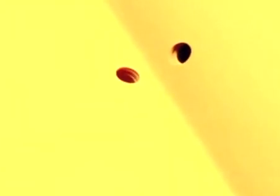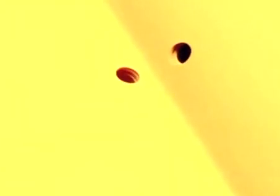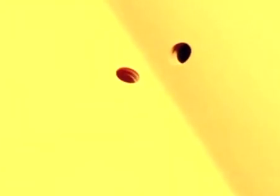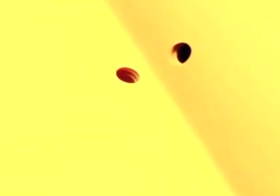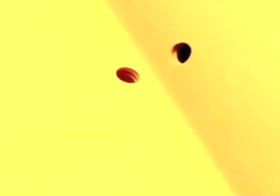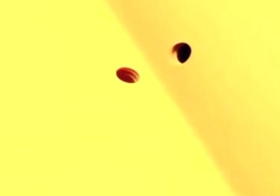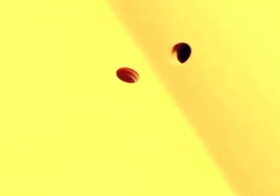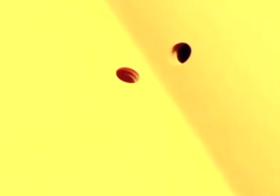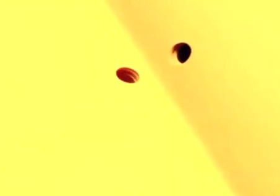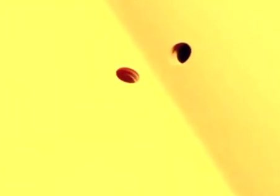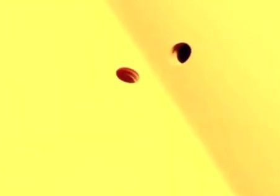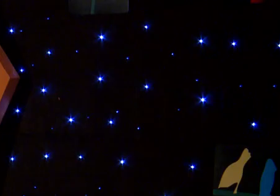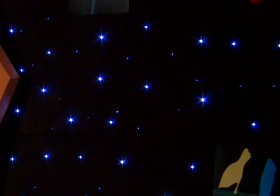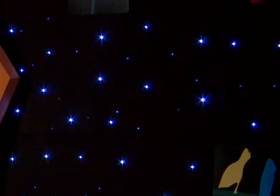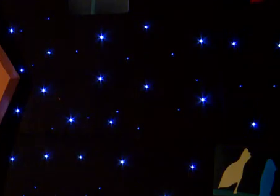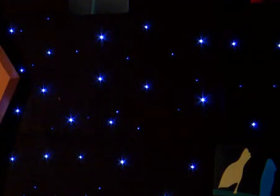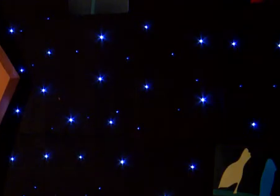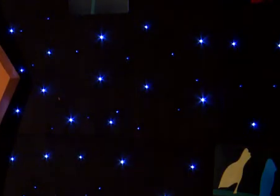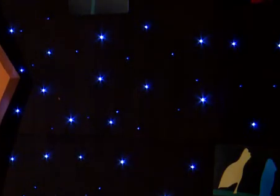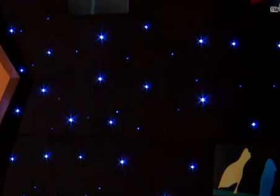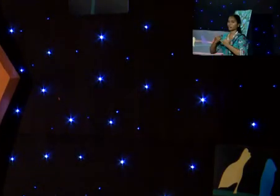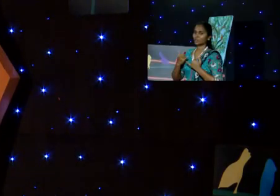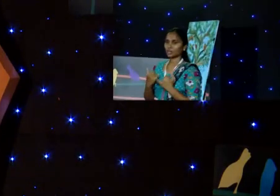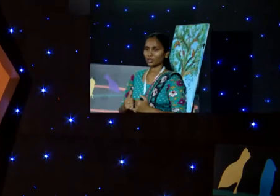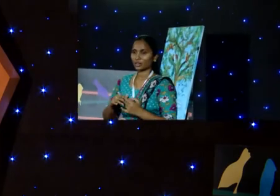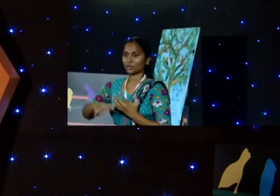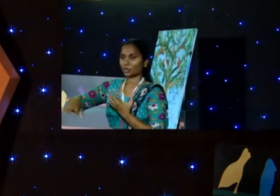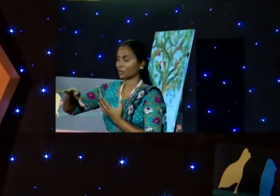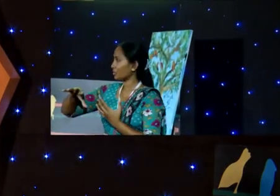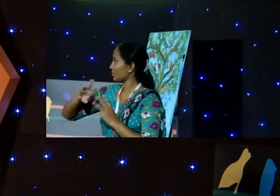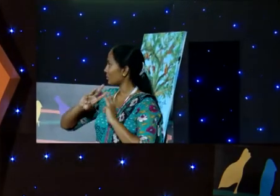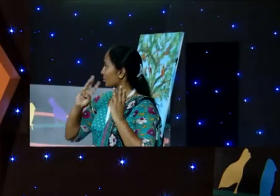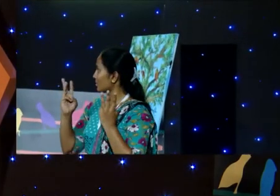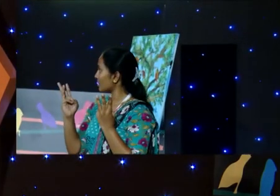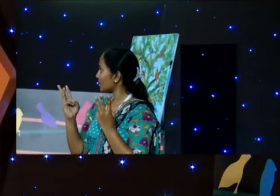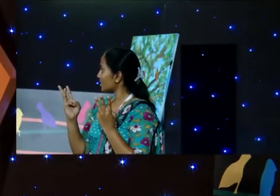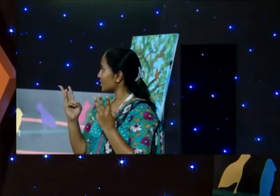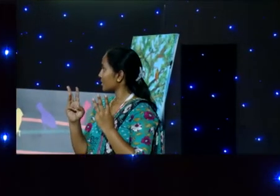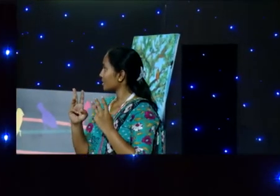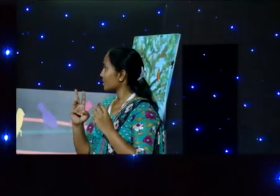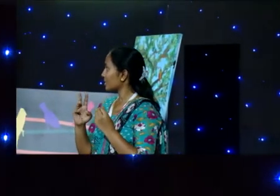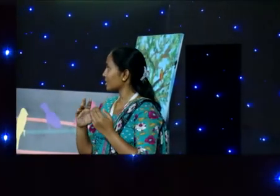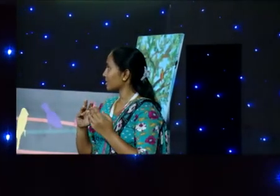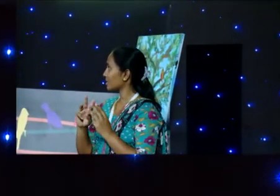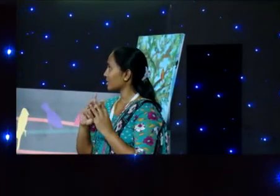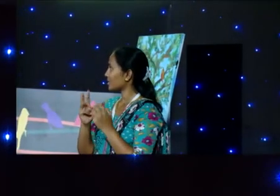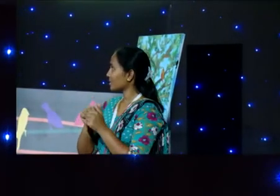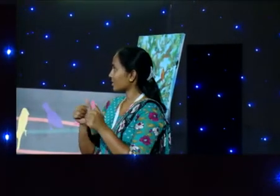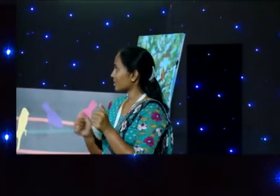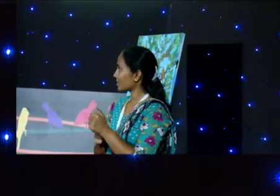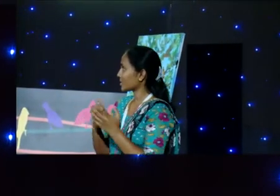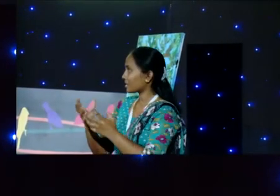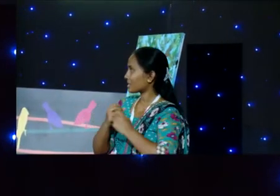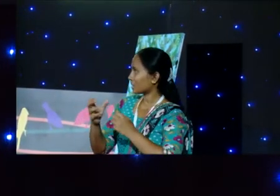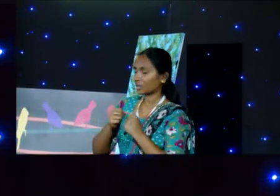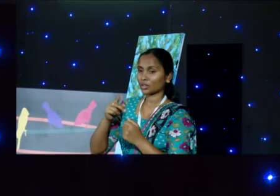A new team right now of students. If you go to Delhi and if you find students like lying down beneath the cars and collecting pollution,